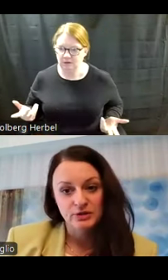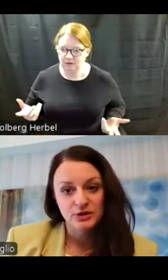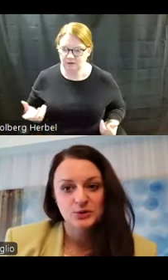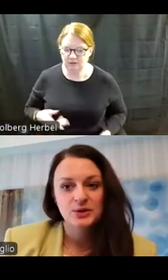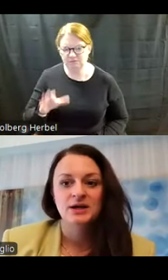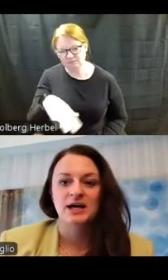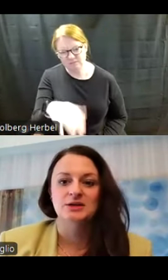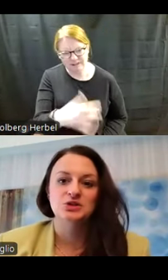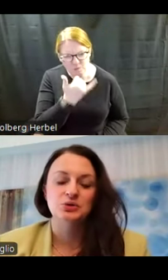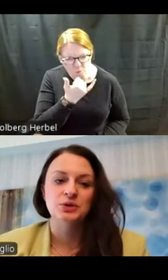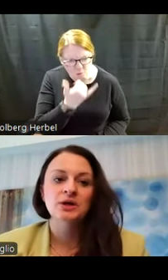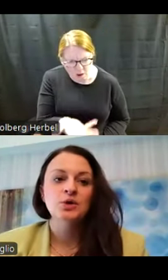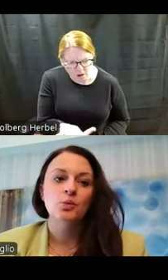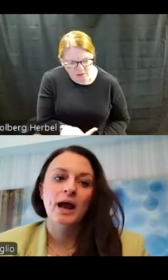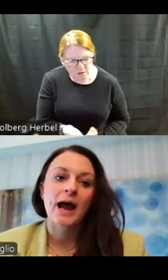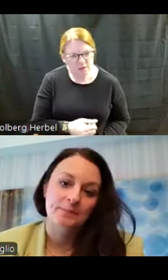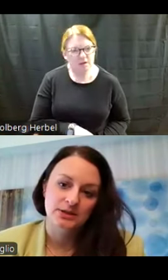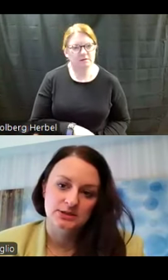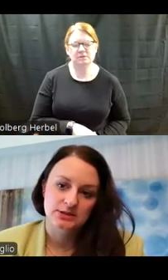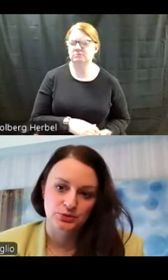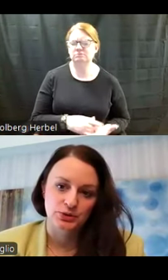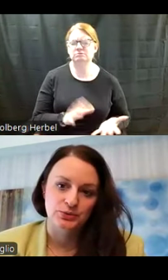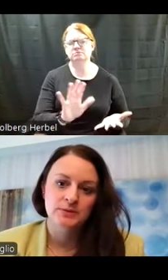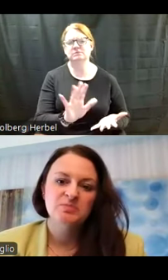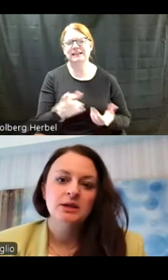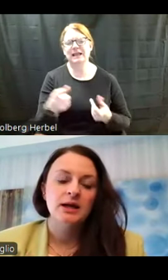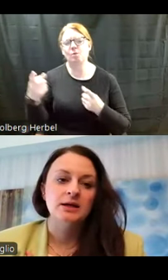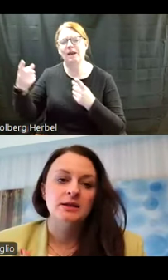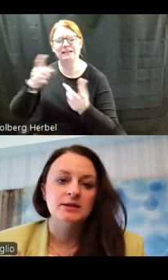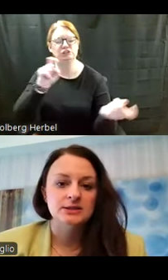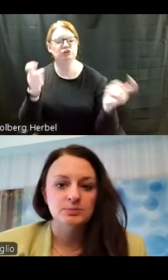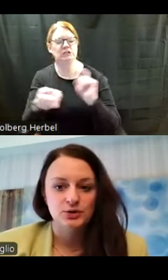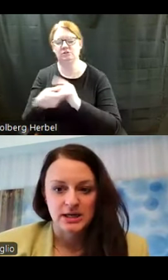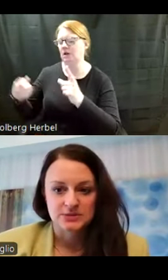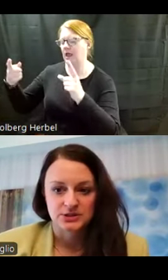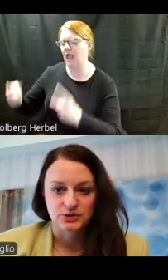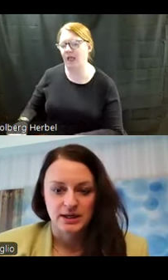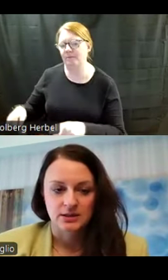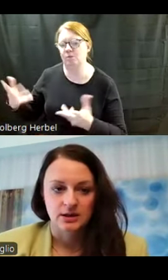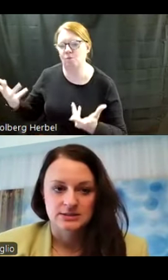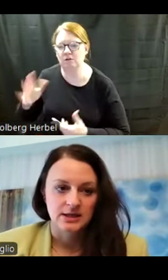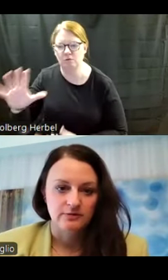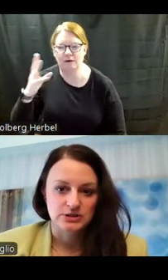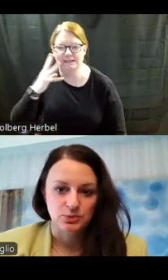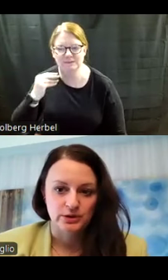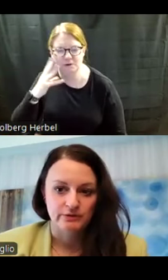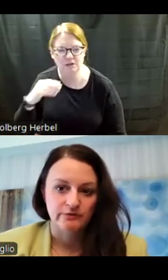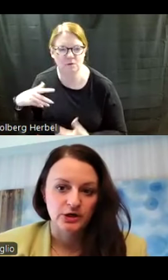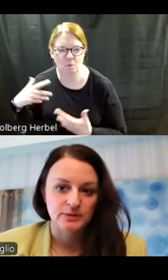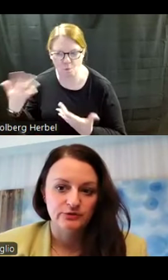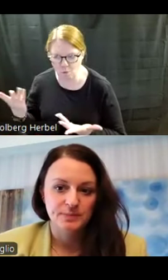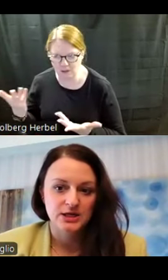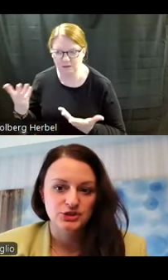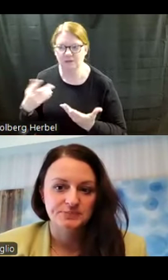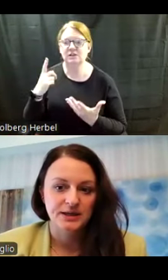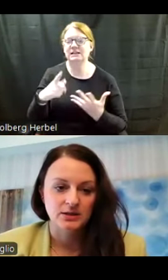wrong with you, to what happened to you. And this approach aims to create a safe and supportive